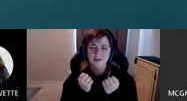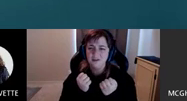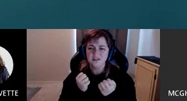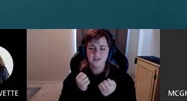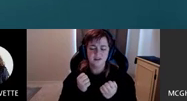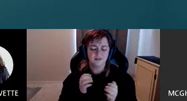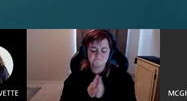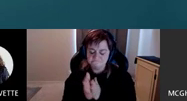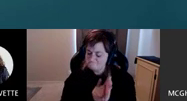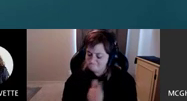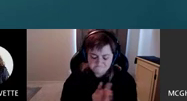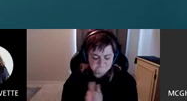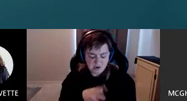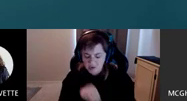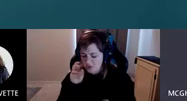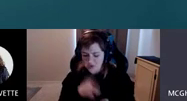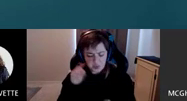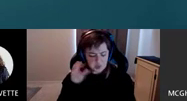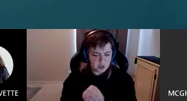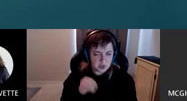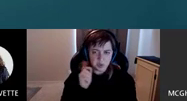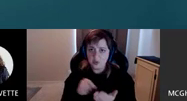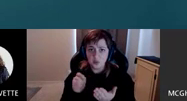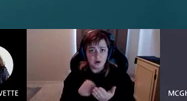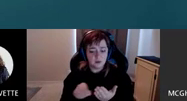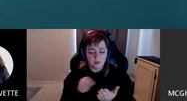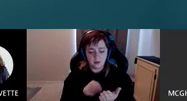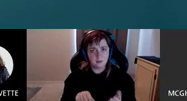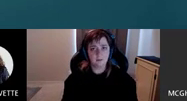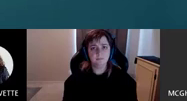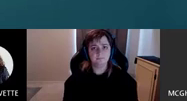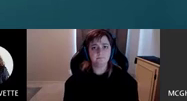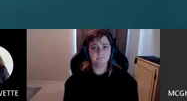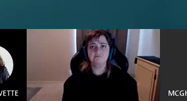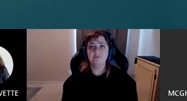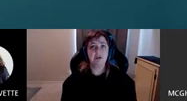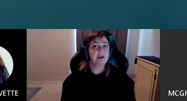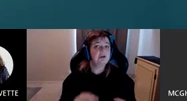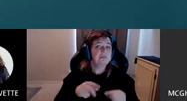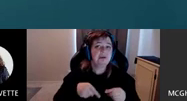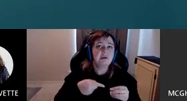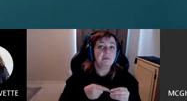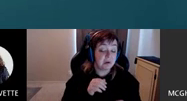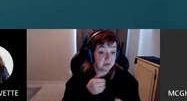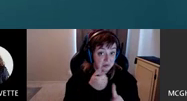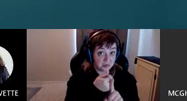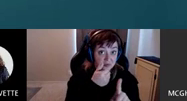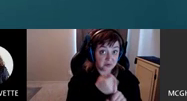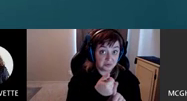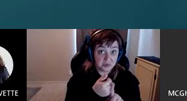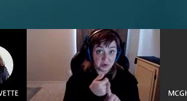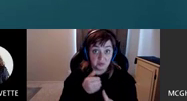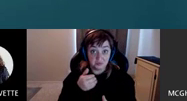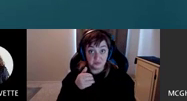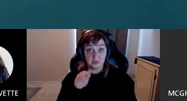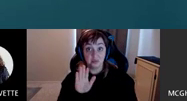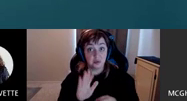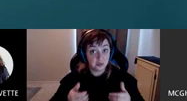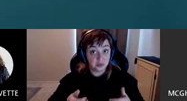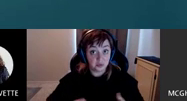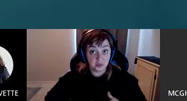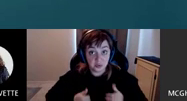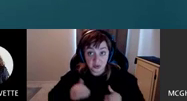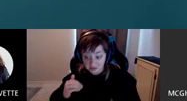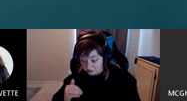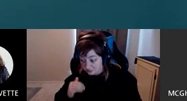it and learn about it. You know, it could be about yourself. It could be about what happened to you growing up. It could be about an experience you